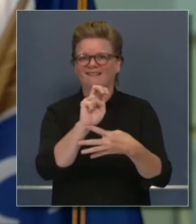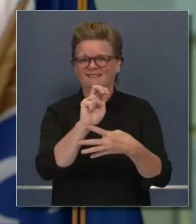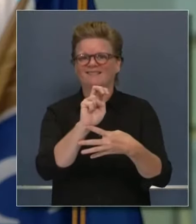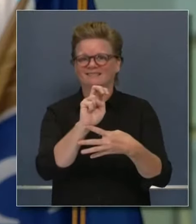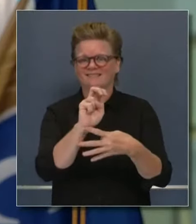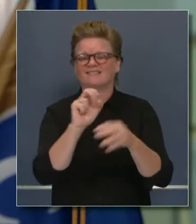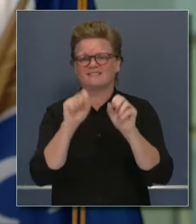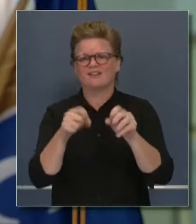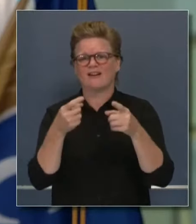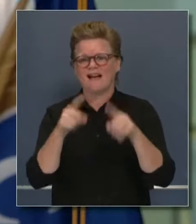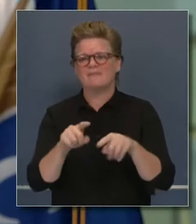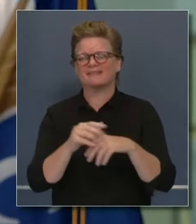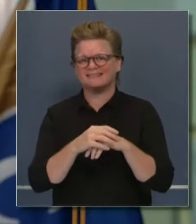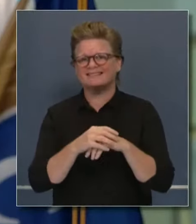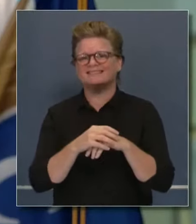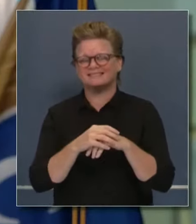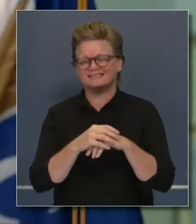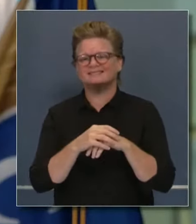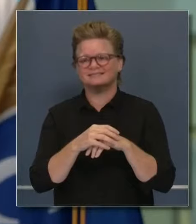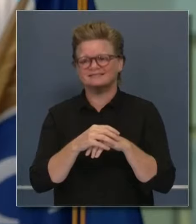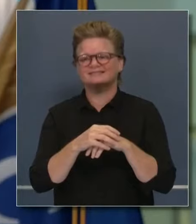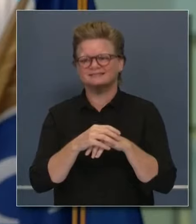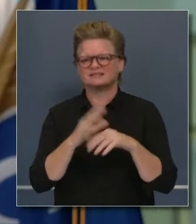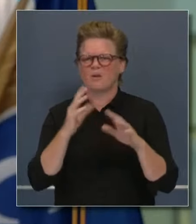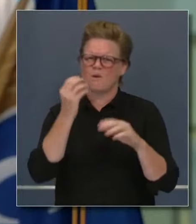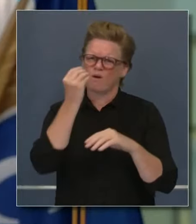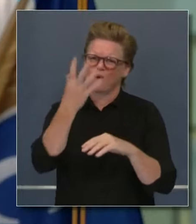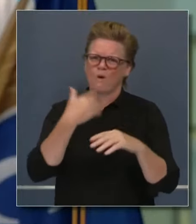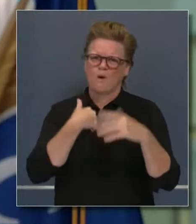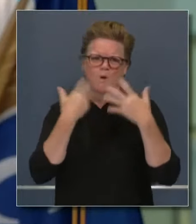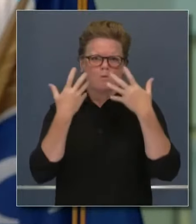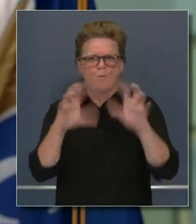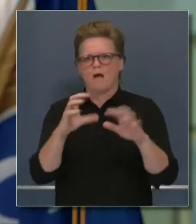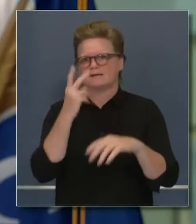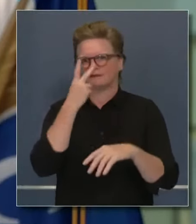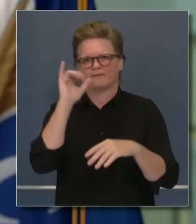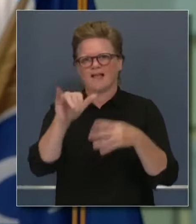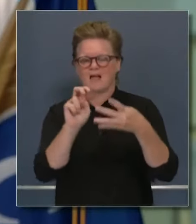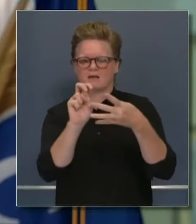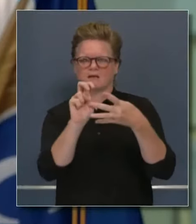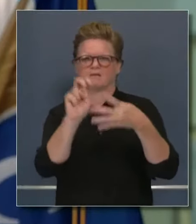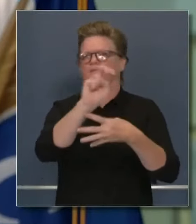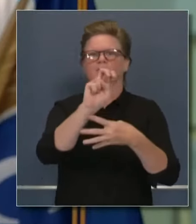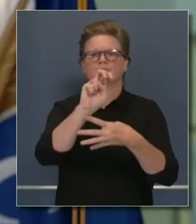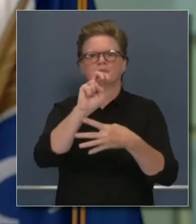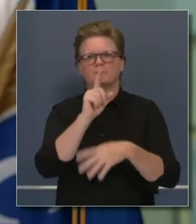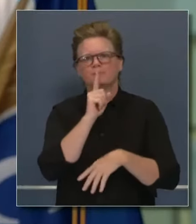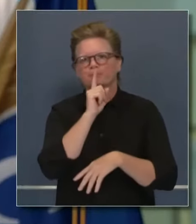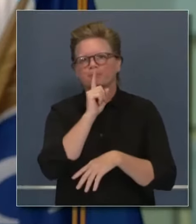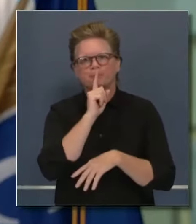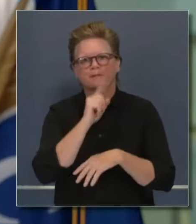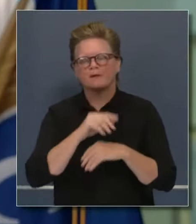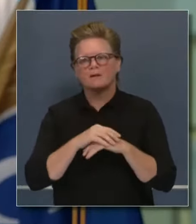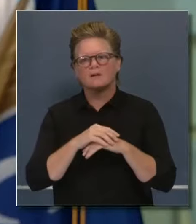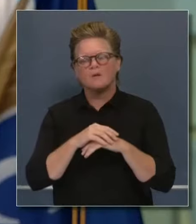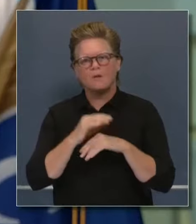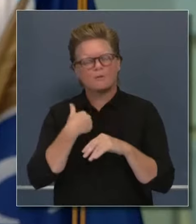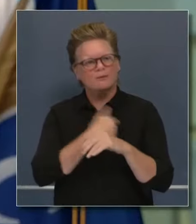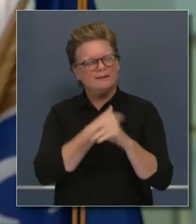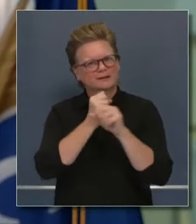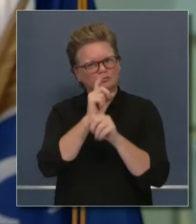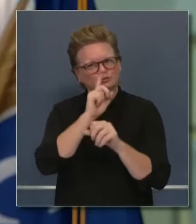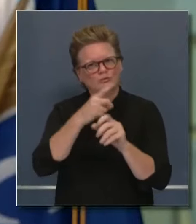backward movement again very soon. The slow, stringent, methodical way that we plan to approach this new framework, I